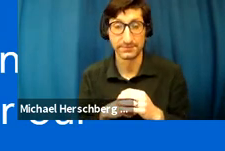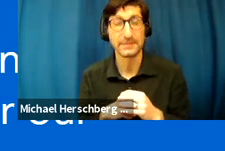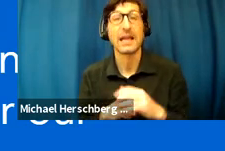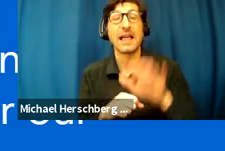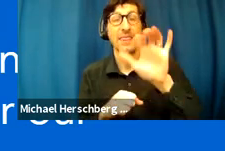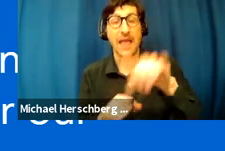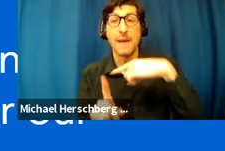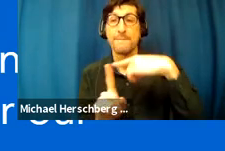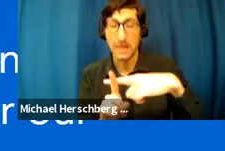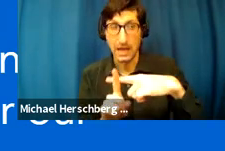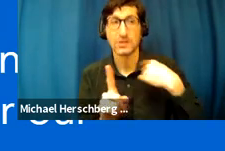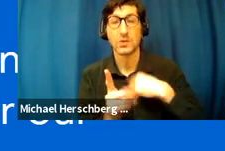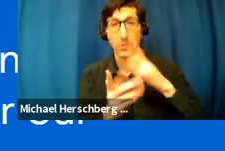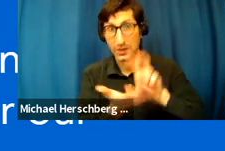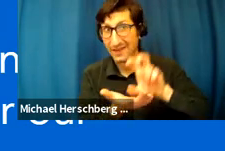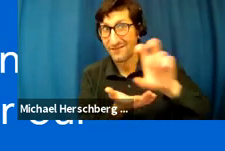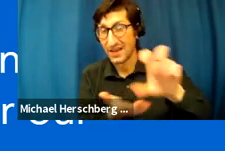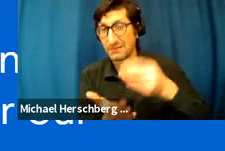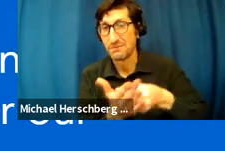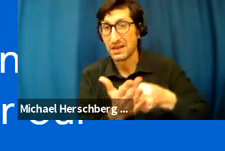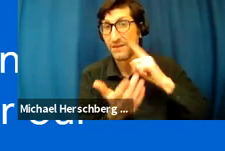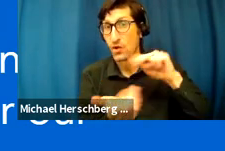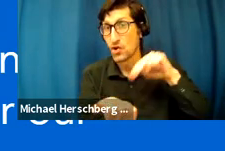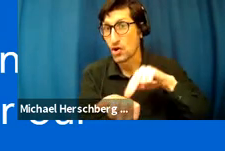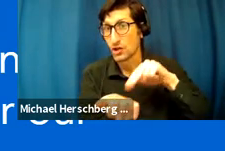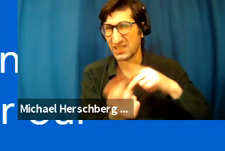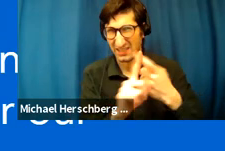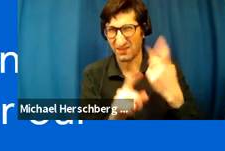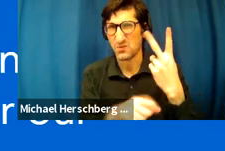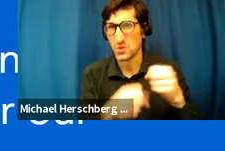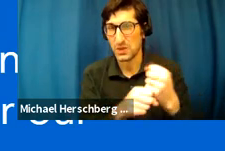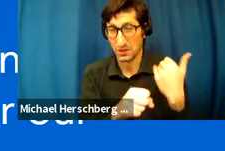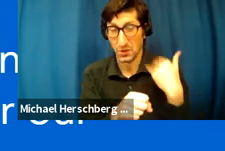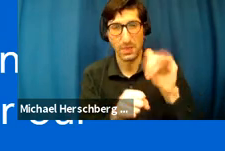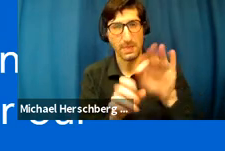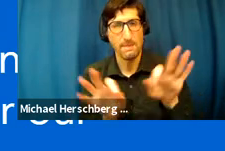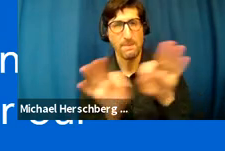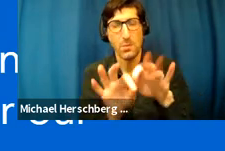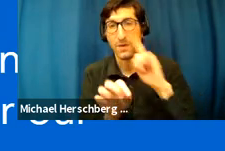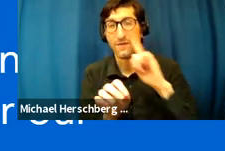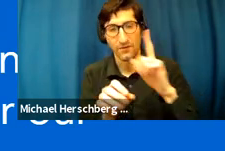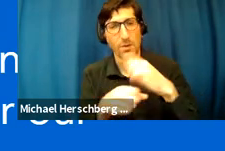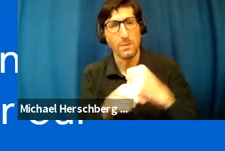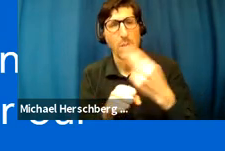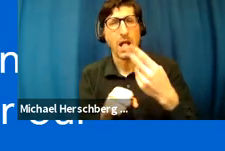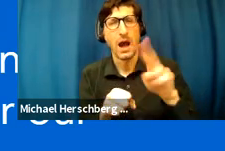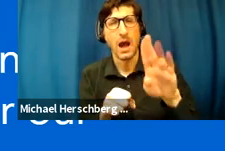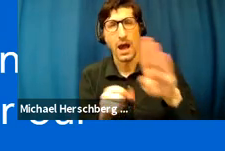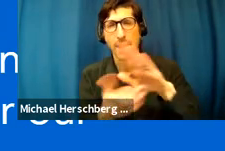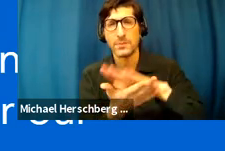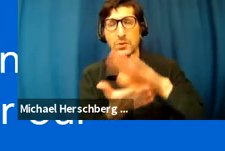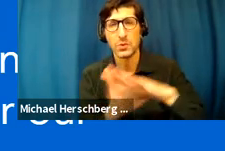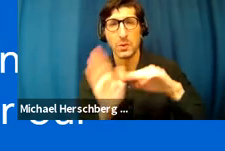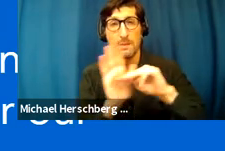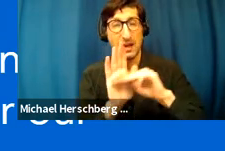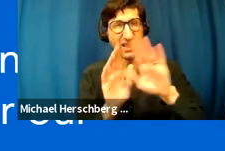our nursing investments from 2 years ago, will be critical components to a broader hub schools model that supports school